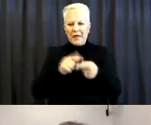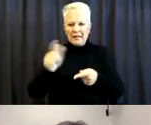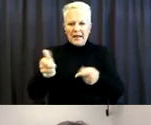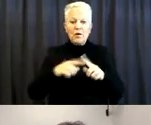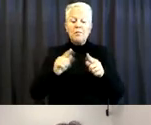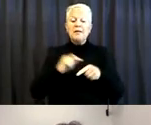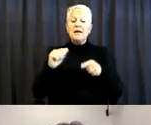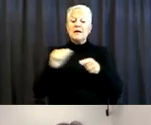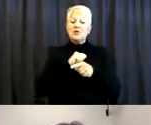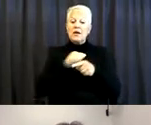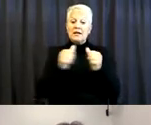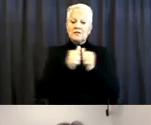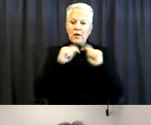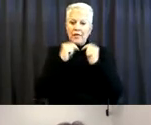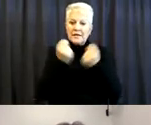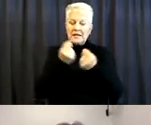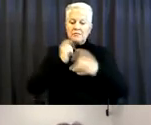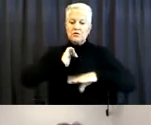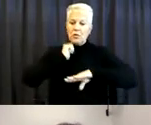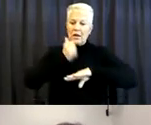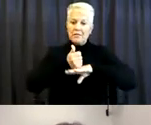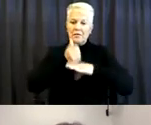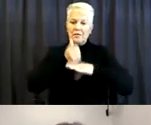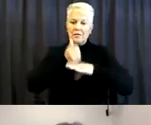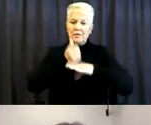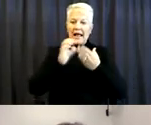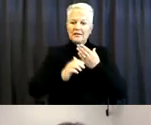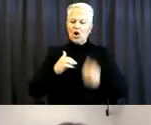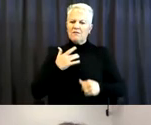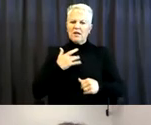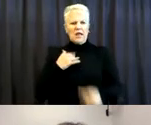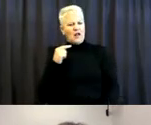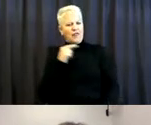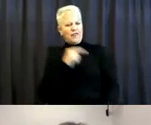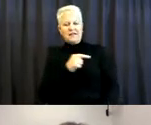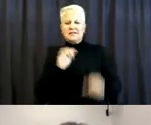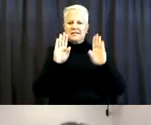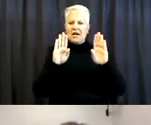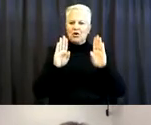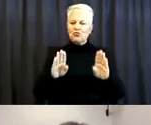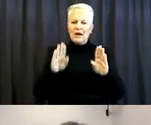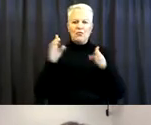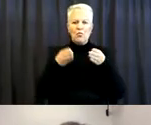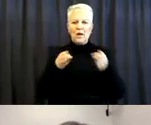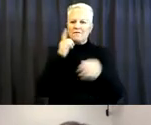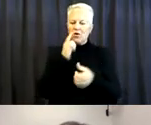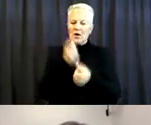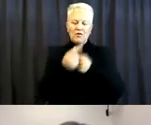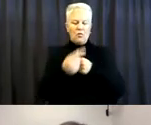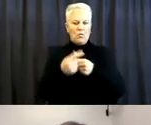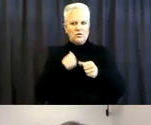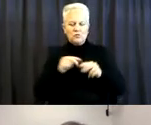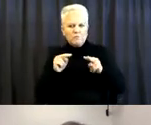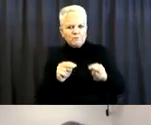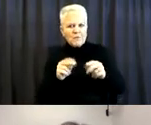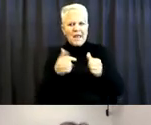with teams to implement the calendar, I really feel like this is a great way to get everybody on board and to really